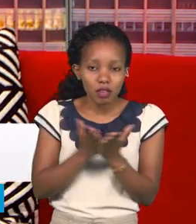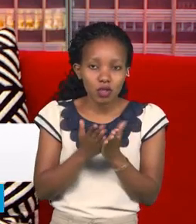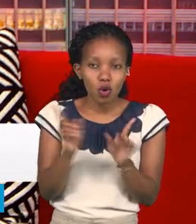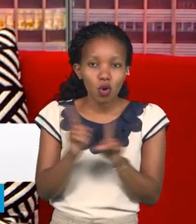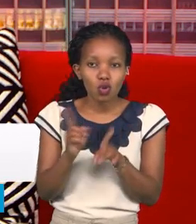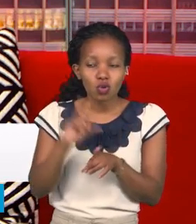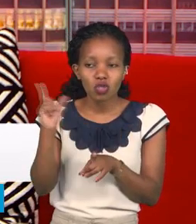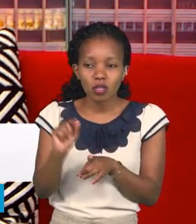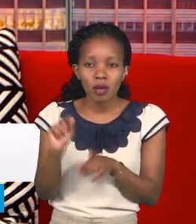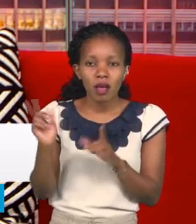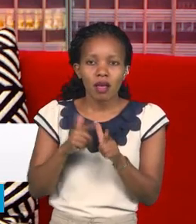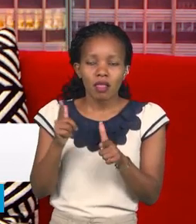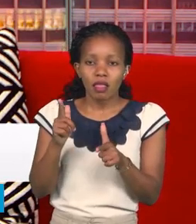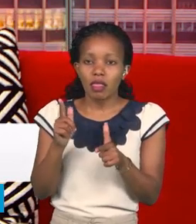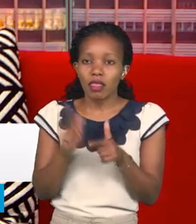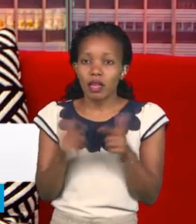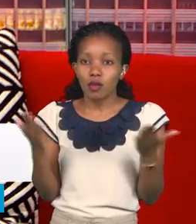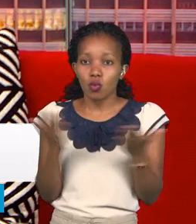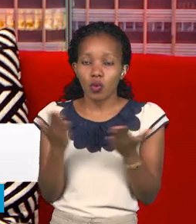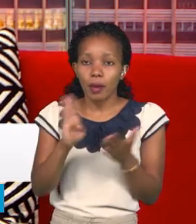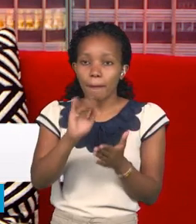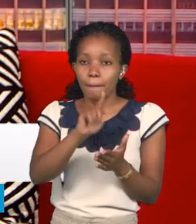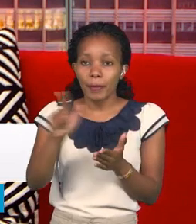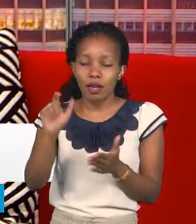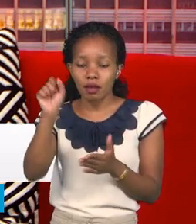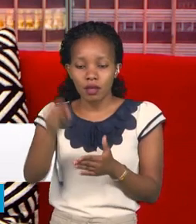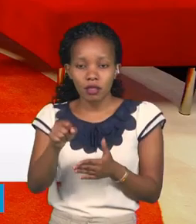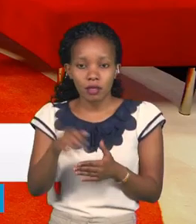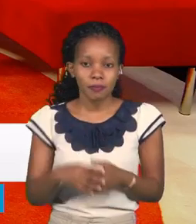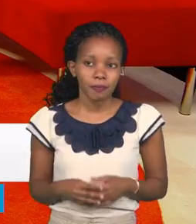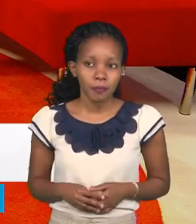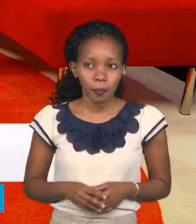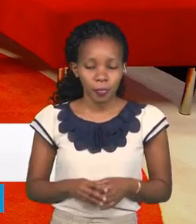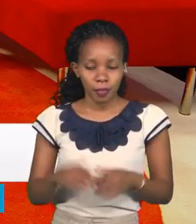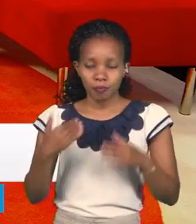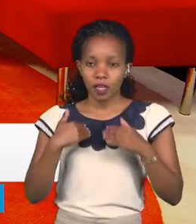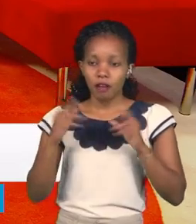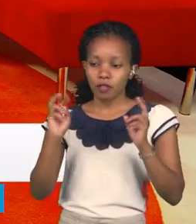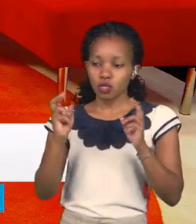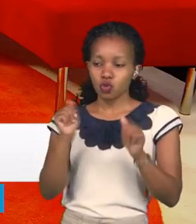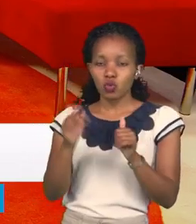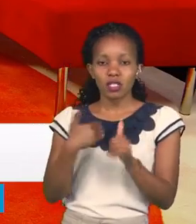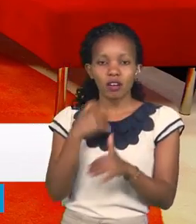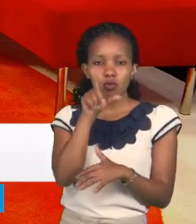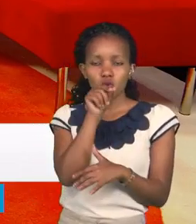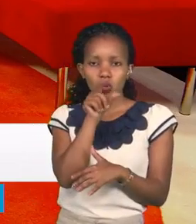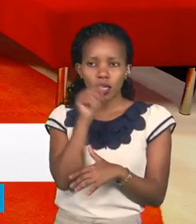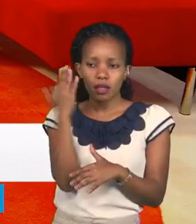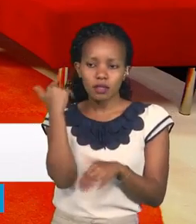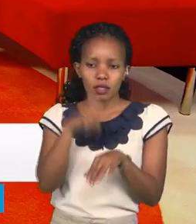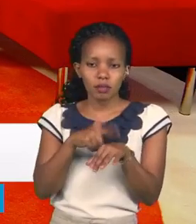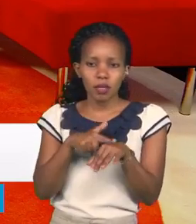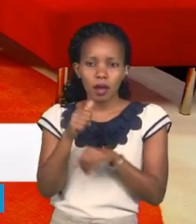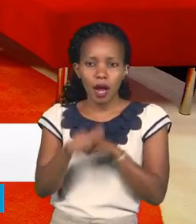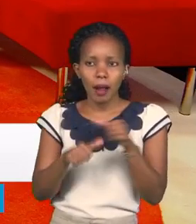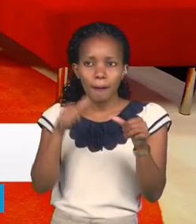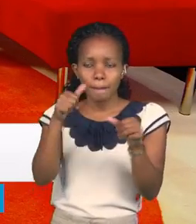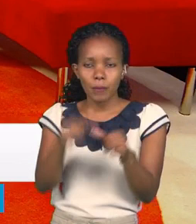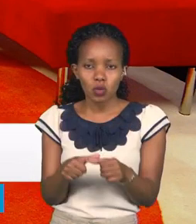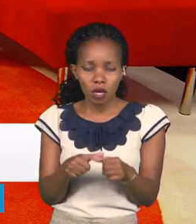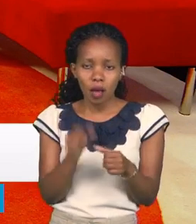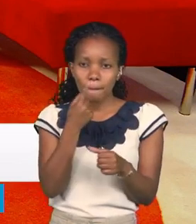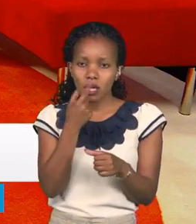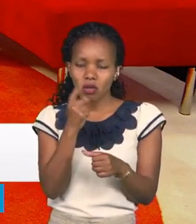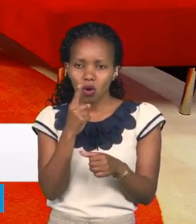And that's where you actually sustain and build. Okay. Yeah. Okay. Now, there's an issue that was trending on Twitter some time back about the cost of medication in